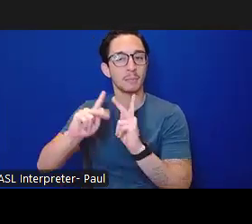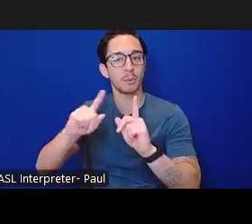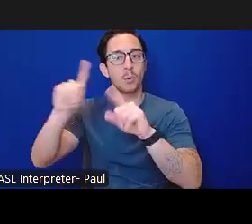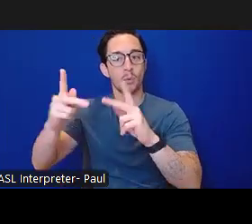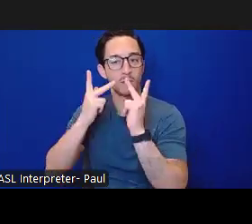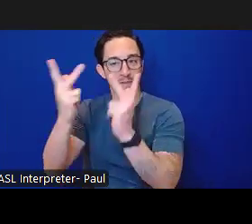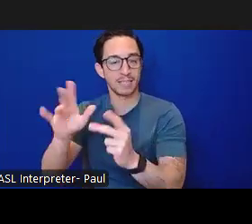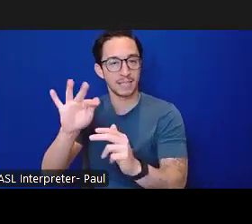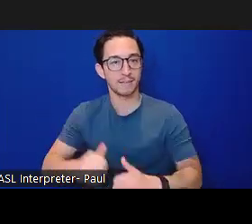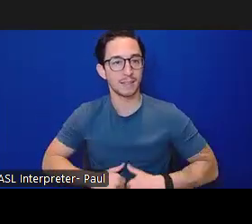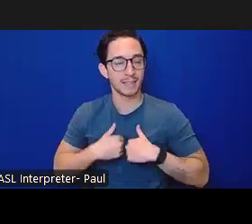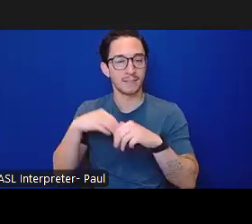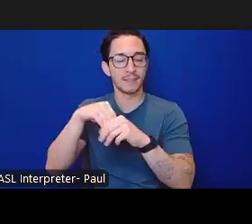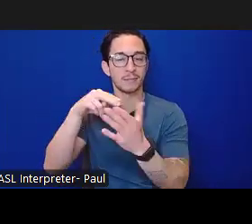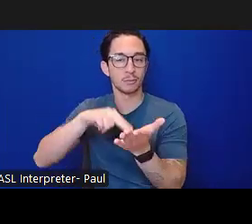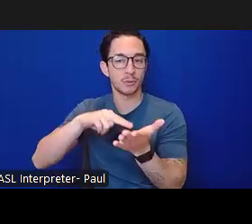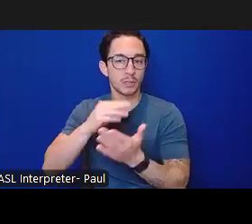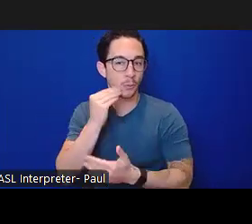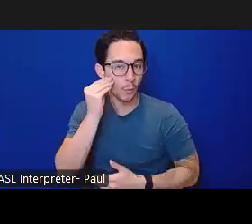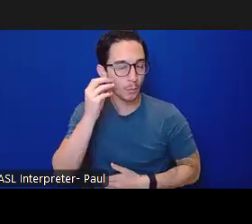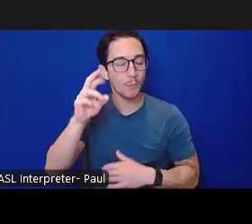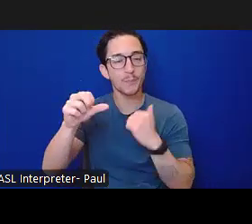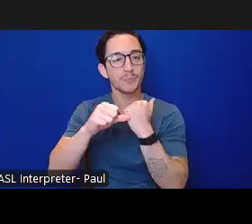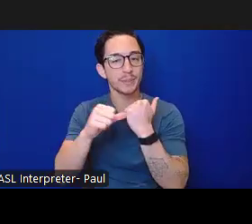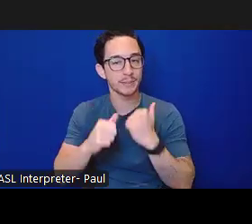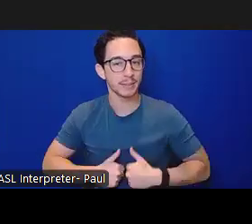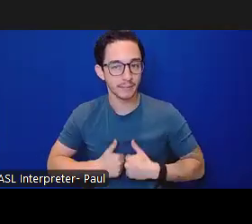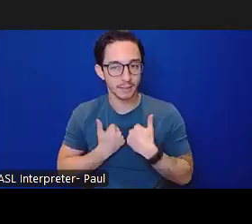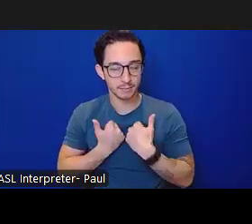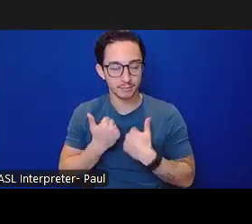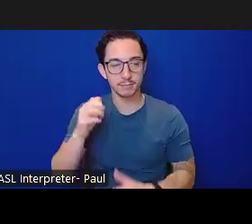nursing home or an assisted living facility.